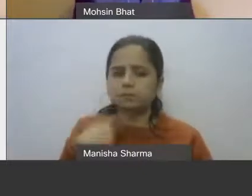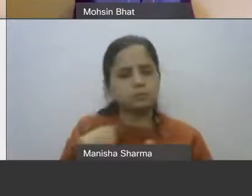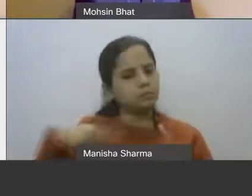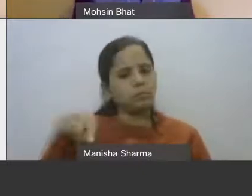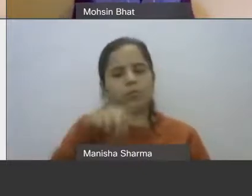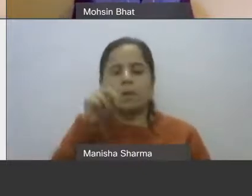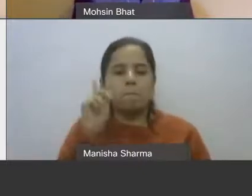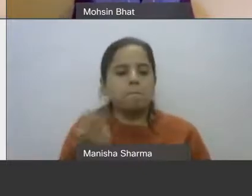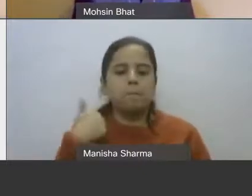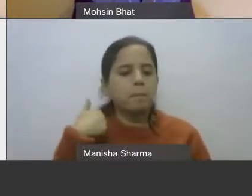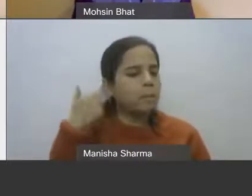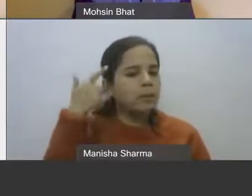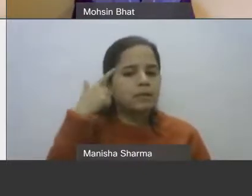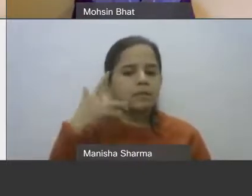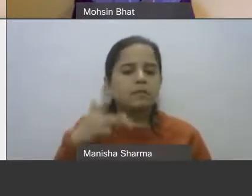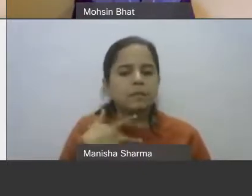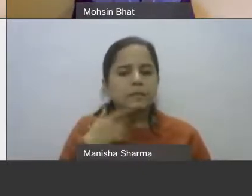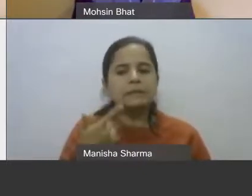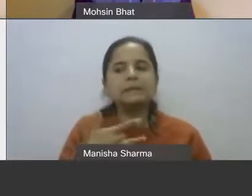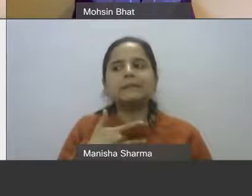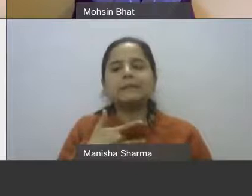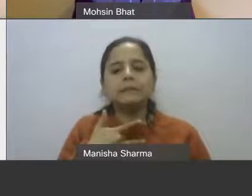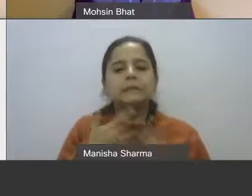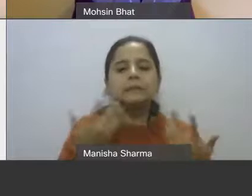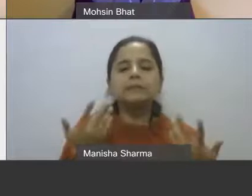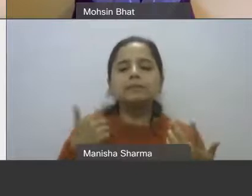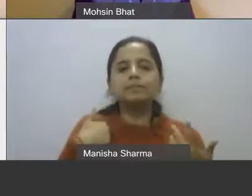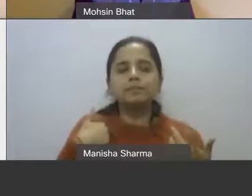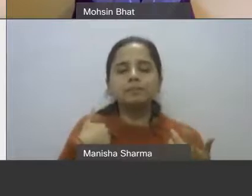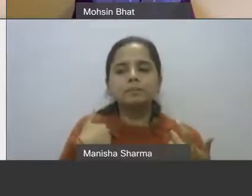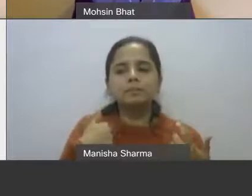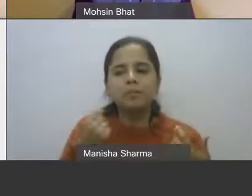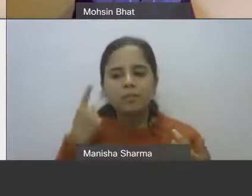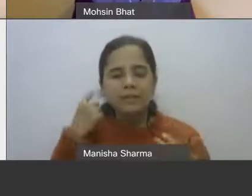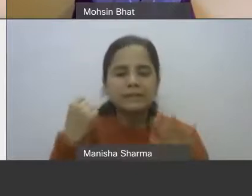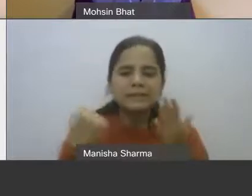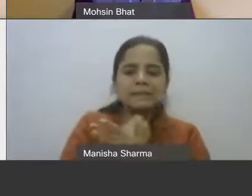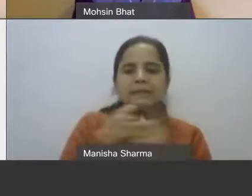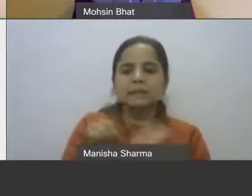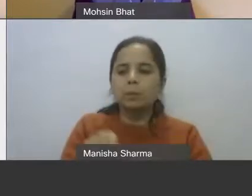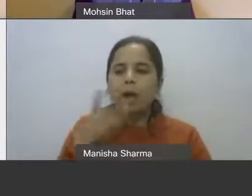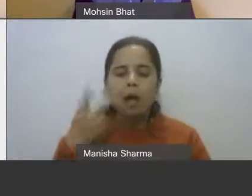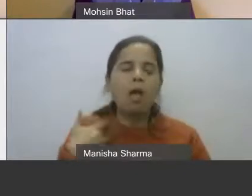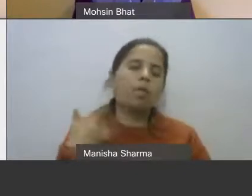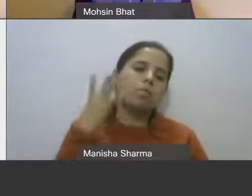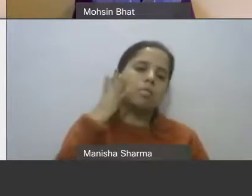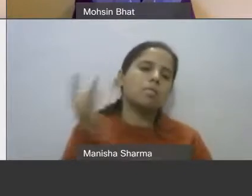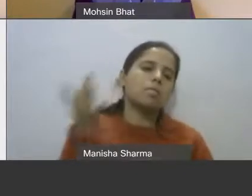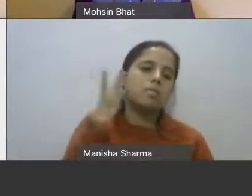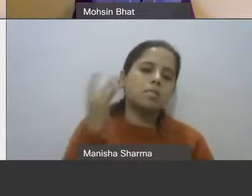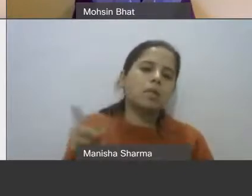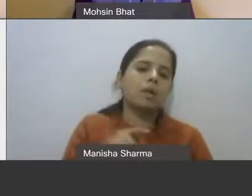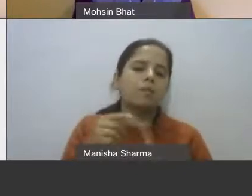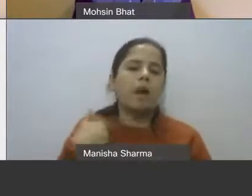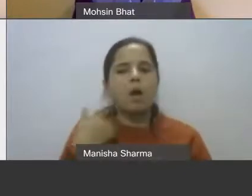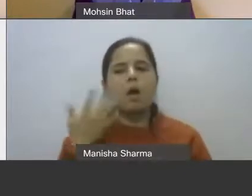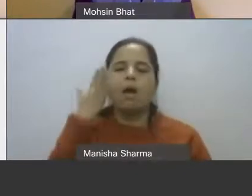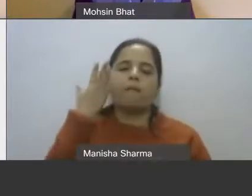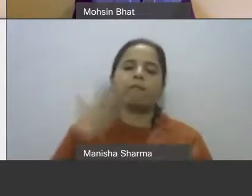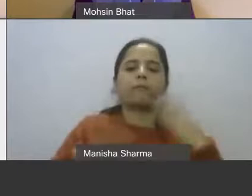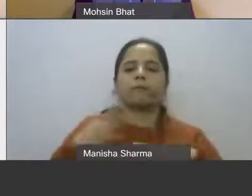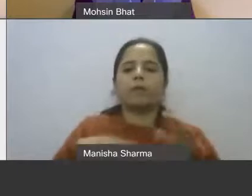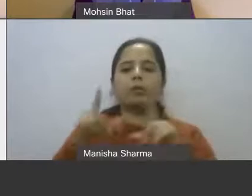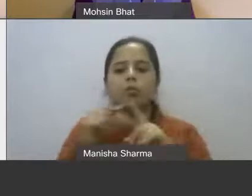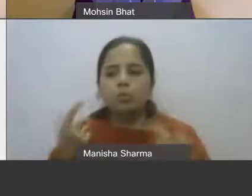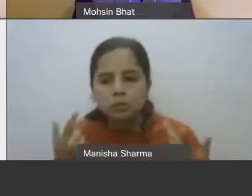be absolutely guilty of negligence if we don't try and take forward these conversations, try and clarify them as people working in constitutional